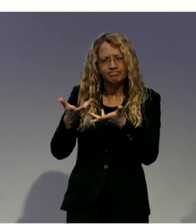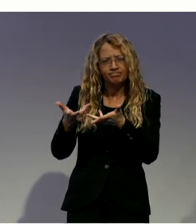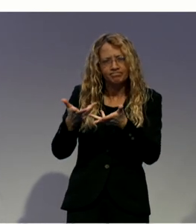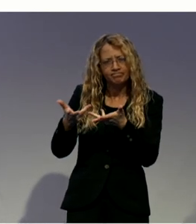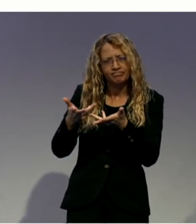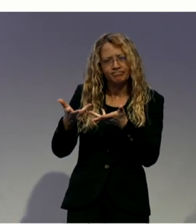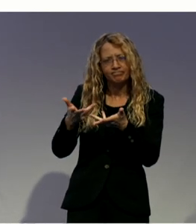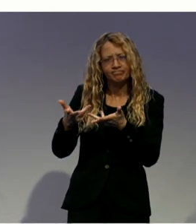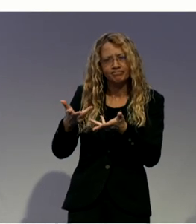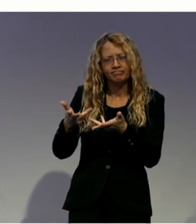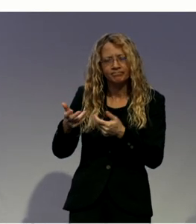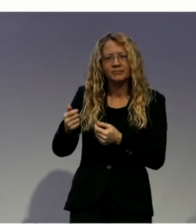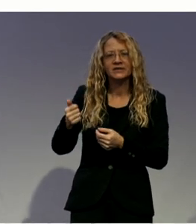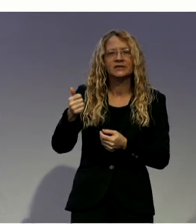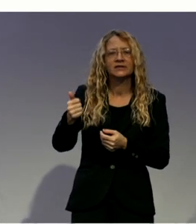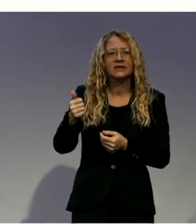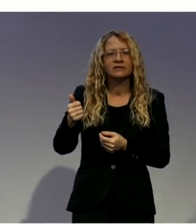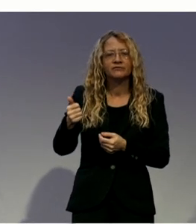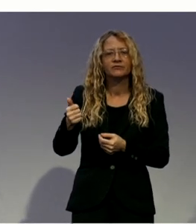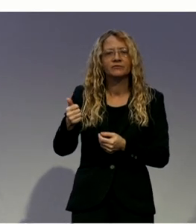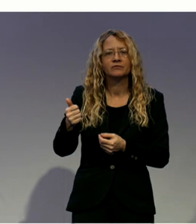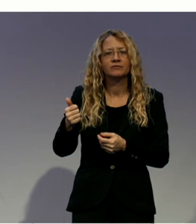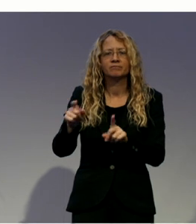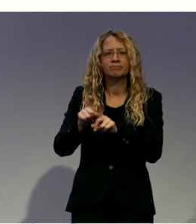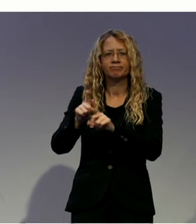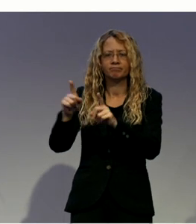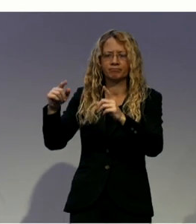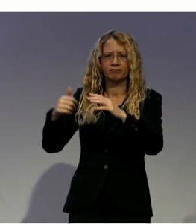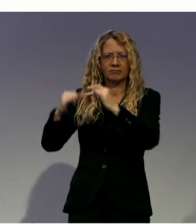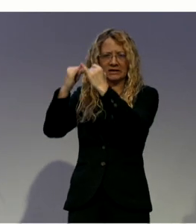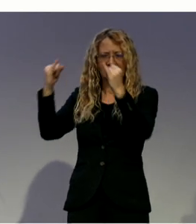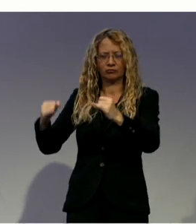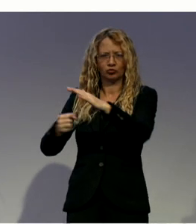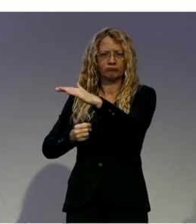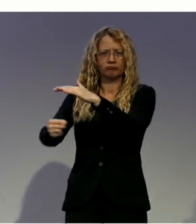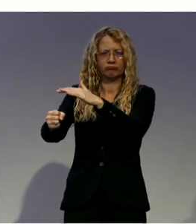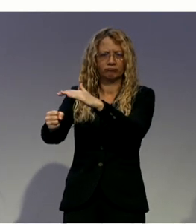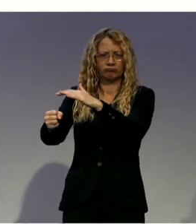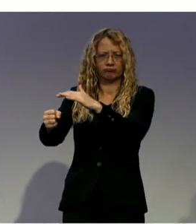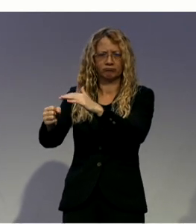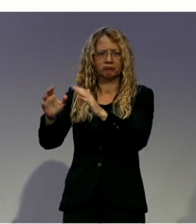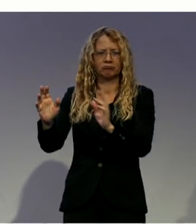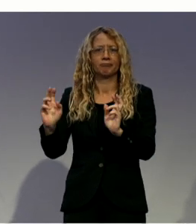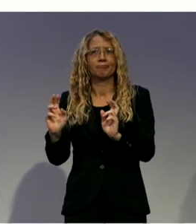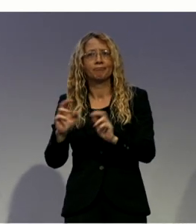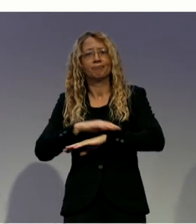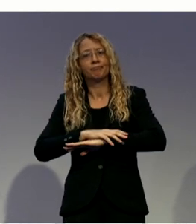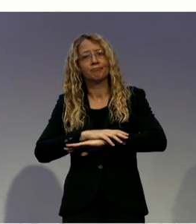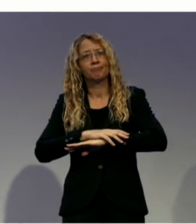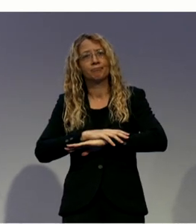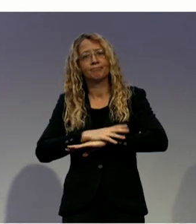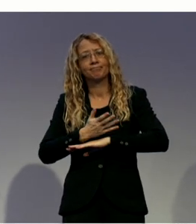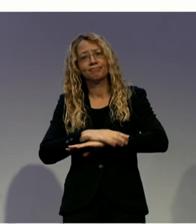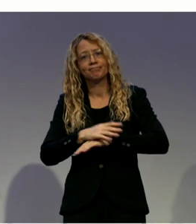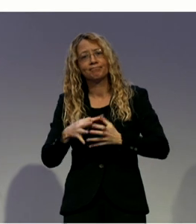living in an institute, doing nothing. And we did a peer counseling session for him. We got him from this dark area to the area of... Yes, he